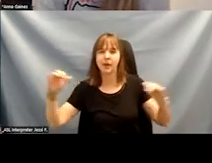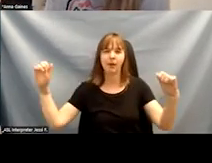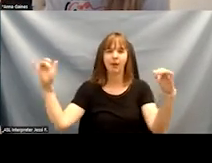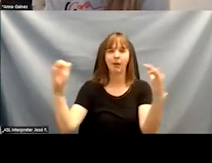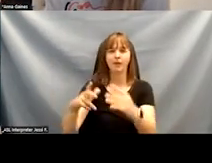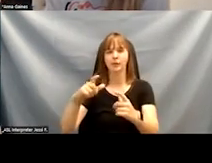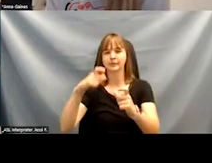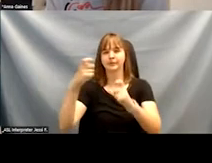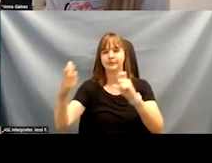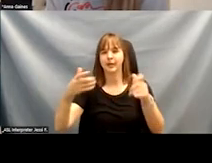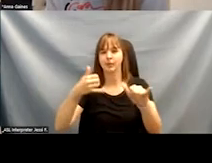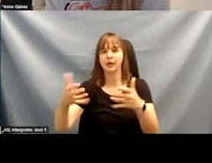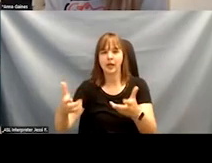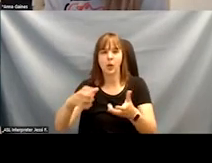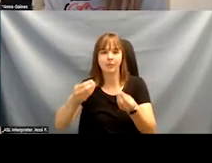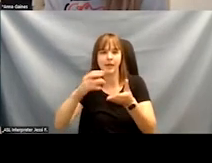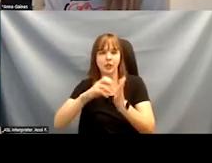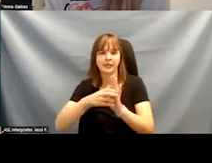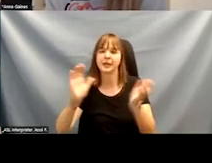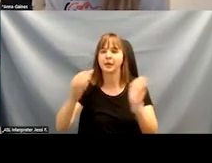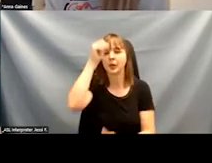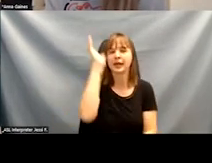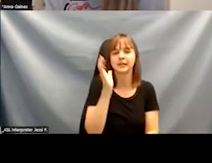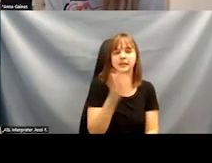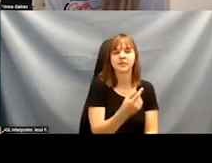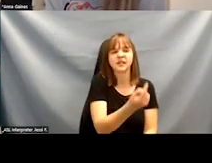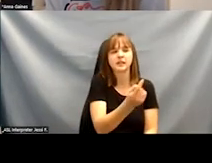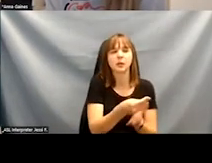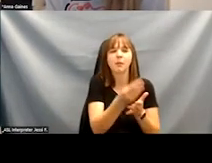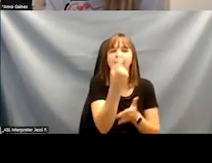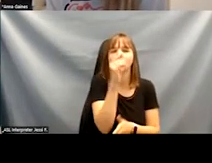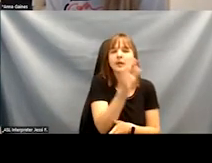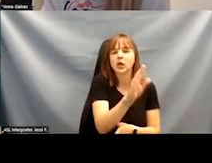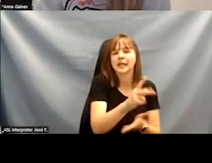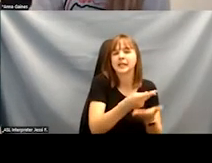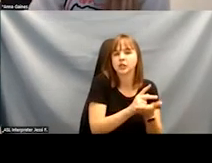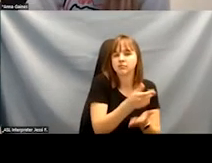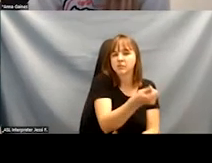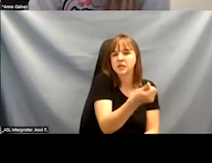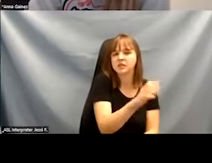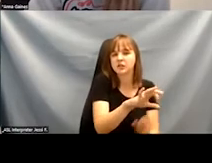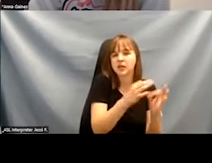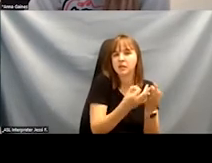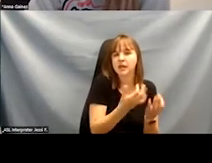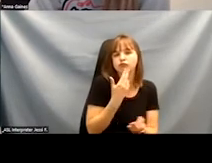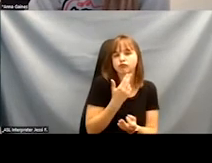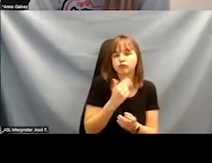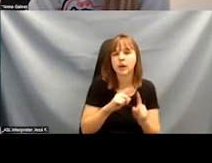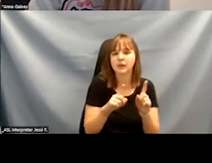what the environment is around you and being open to changing things up.